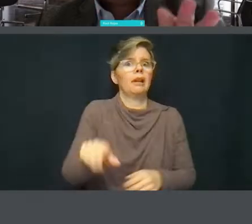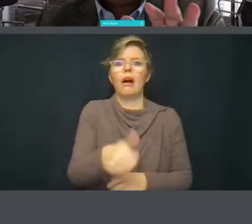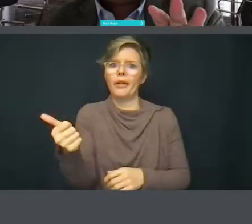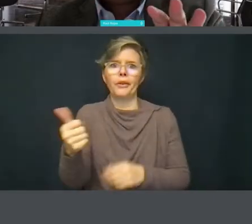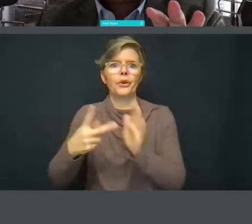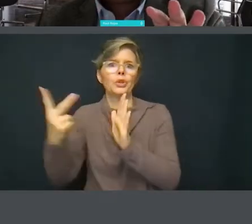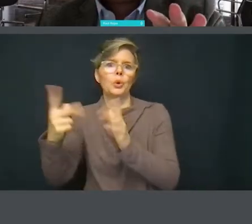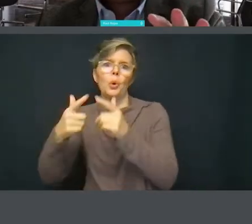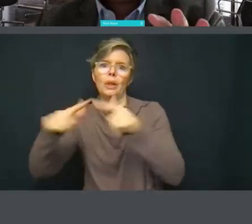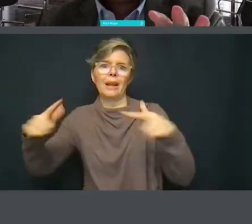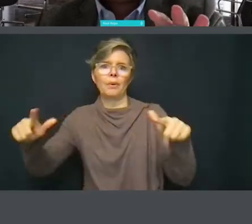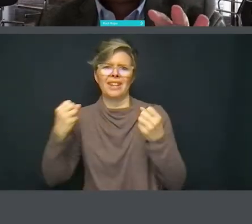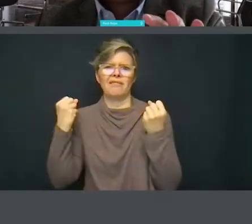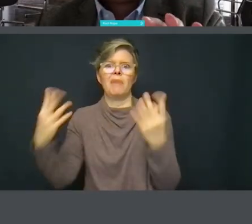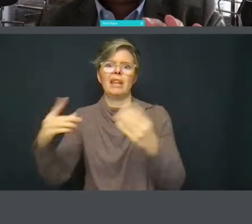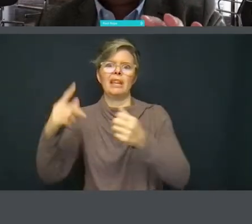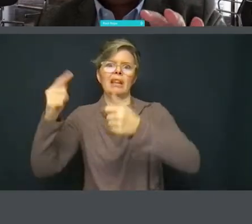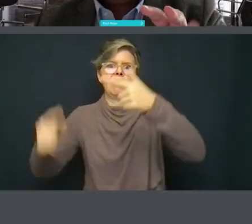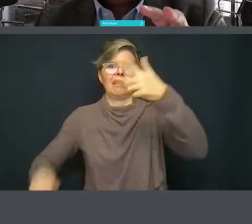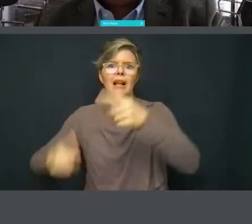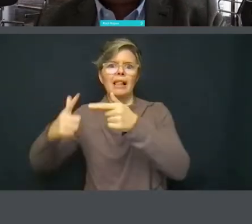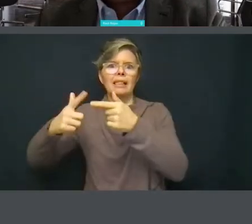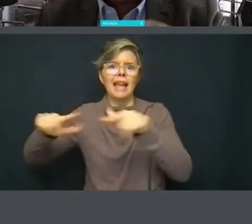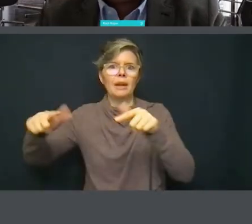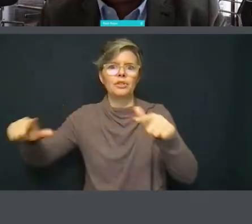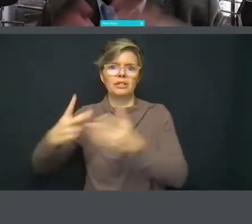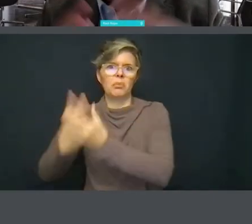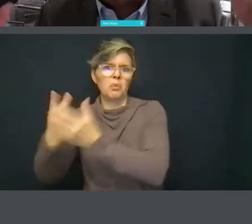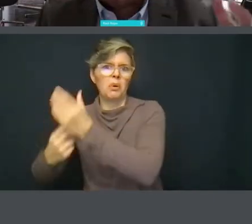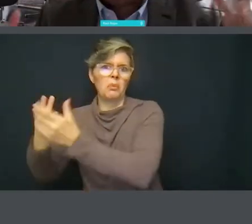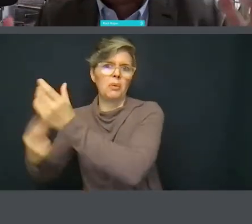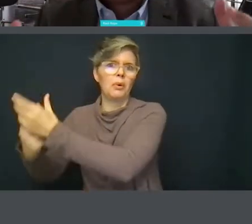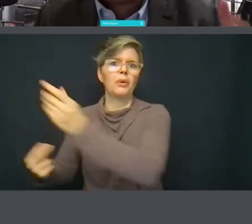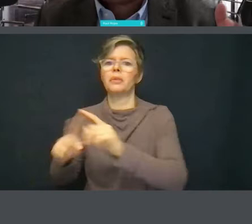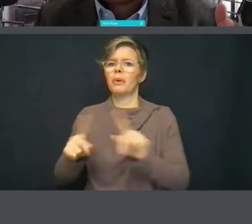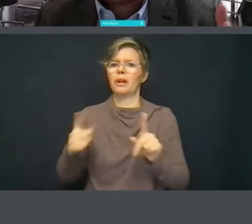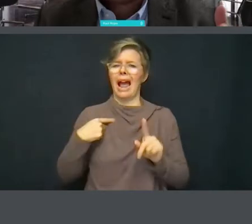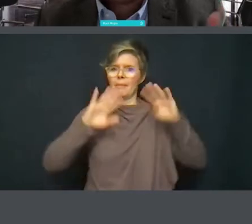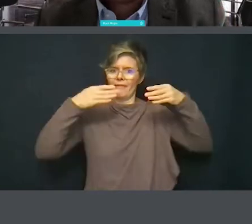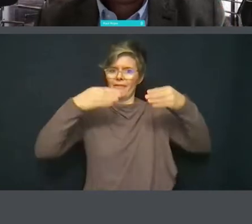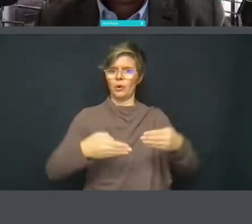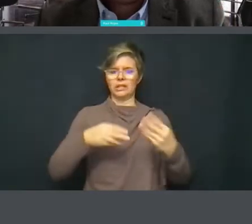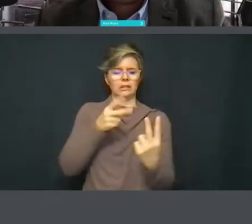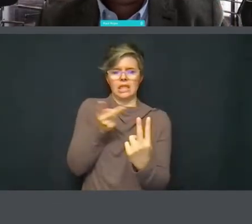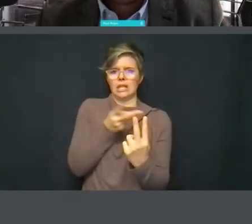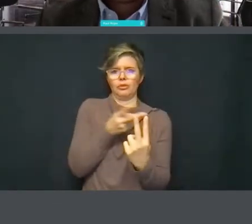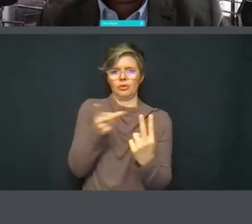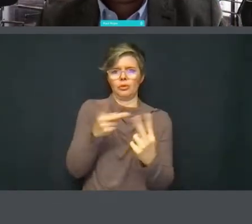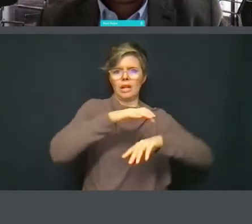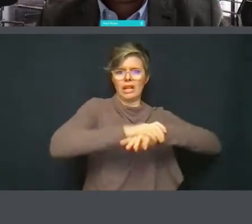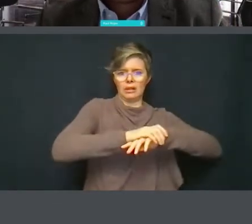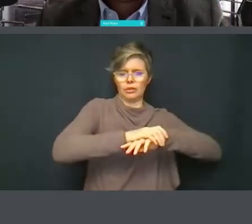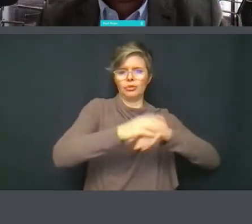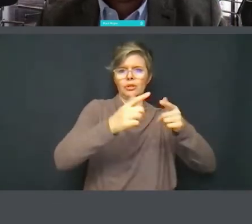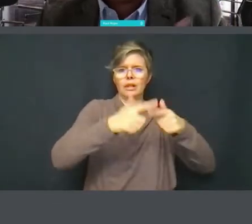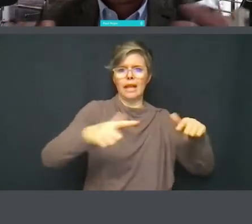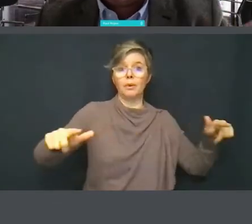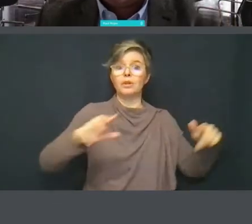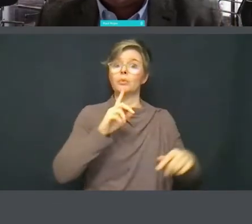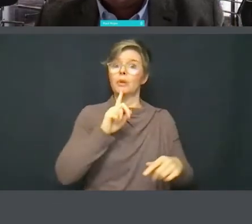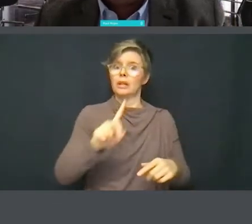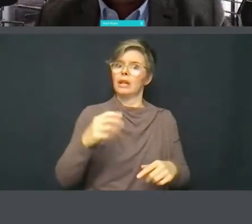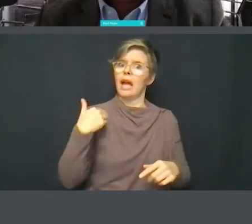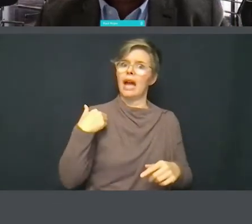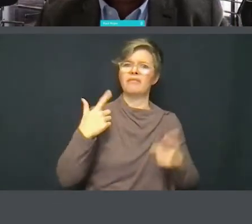Part of the reason I'm focusing on these kids is one, it's the largest population of DLLs in this country, but also not just because